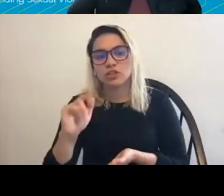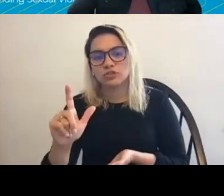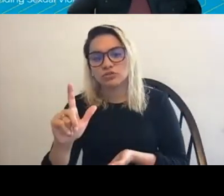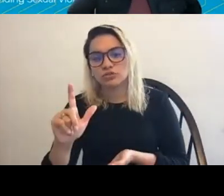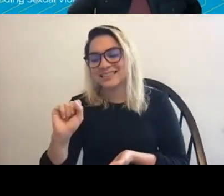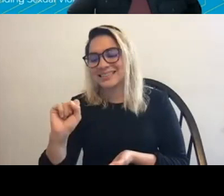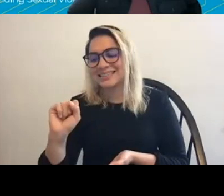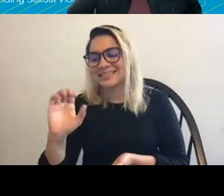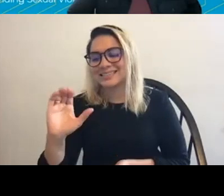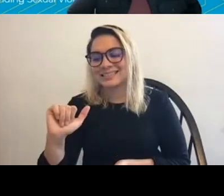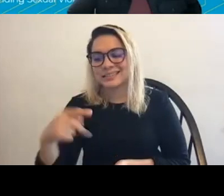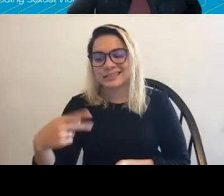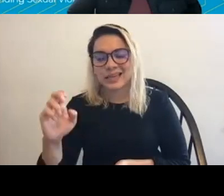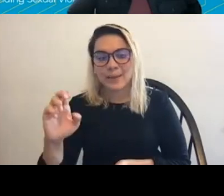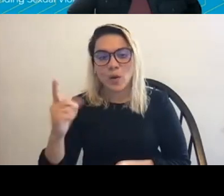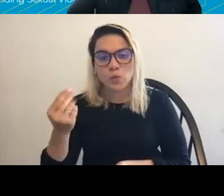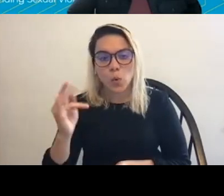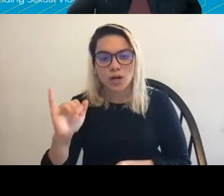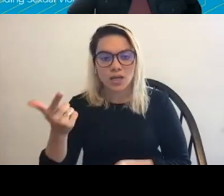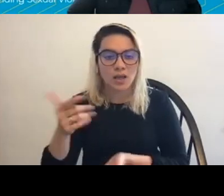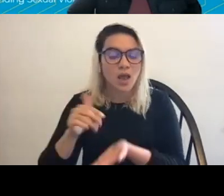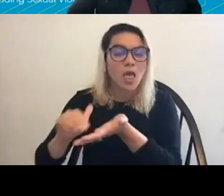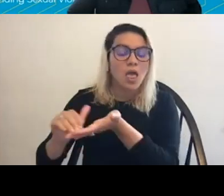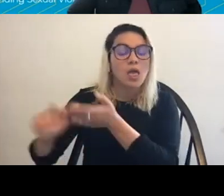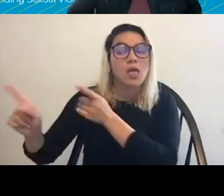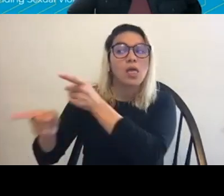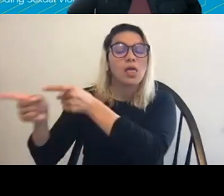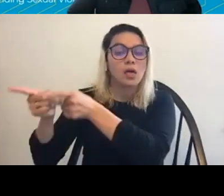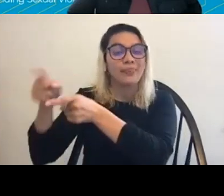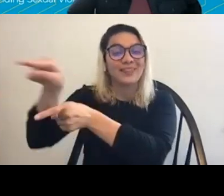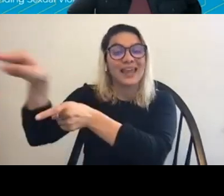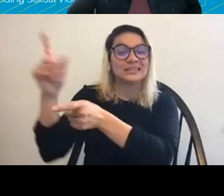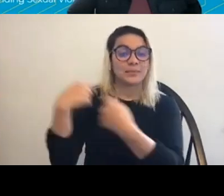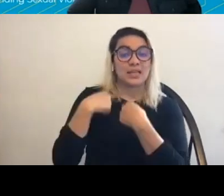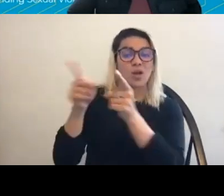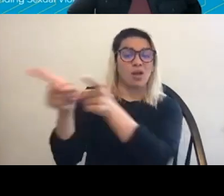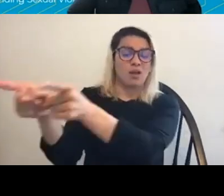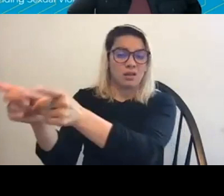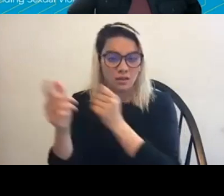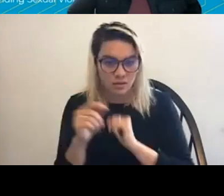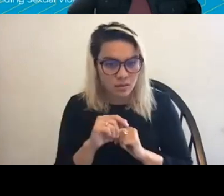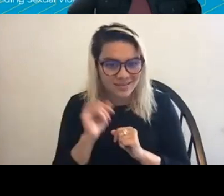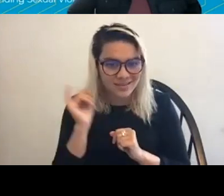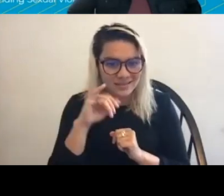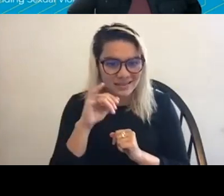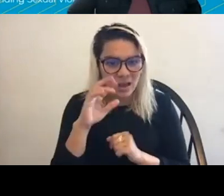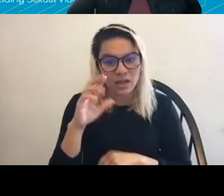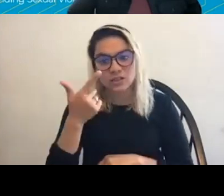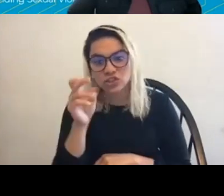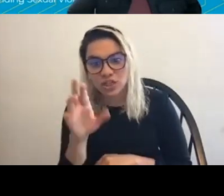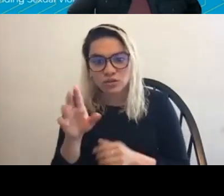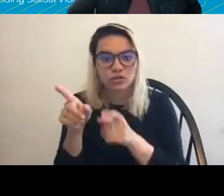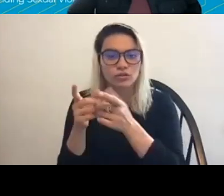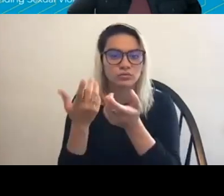us collectively. And the reason that, and so I want to be clear about this, because when we're talking about